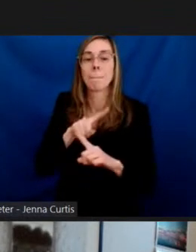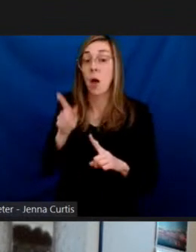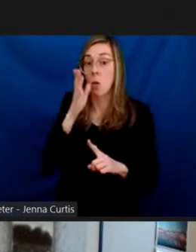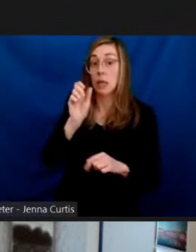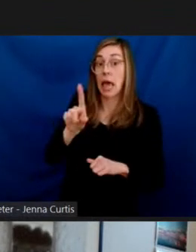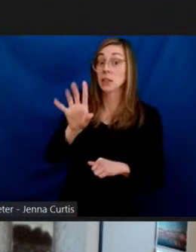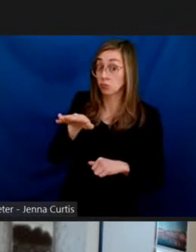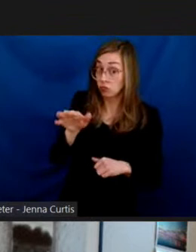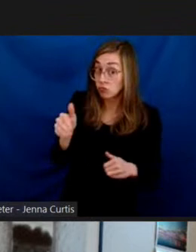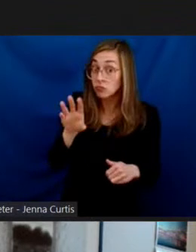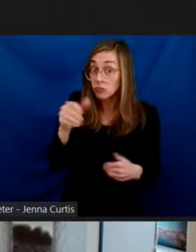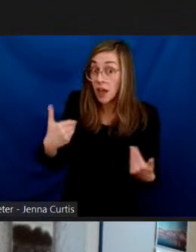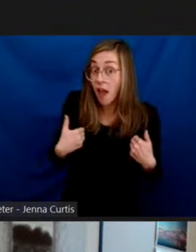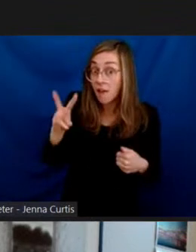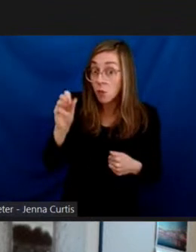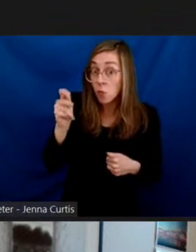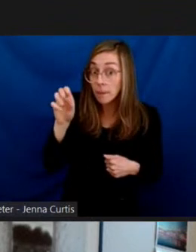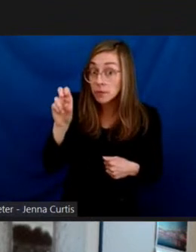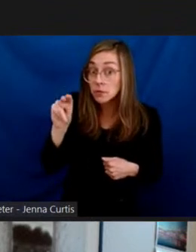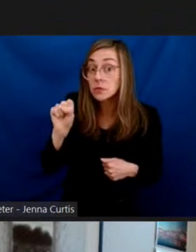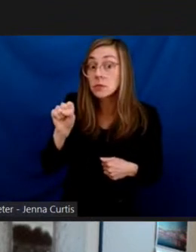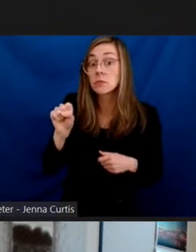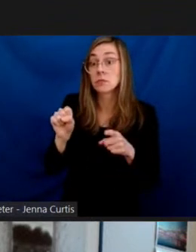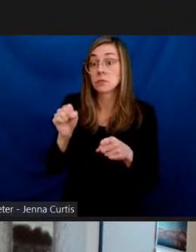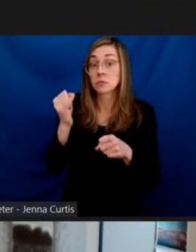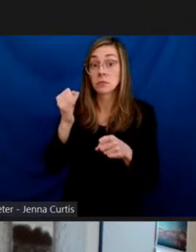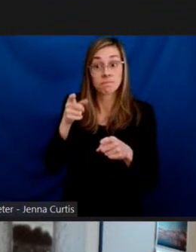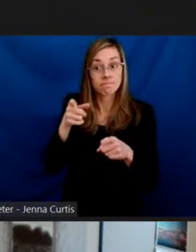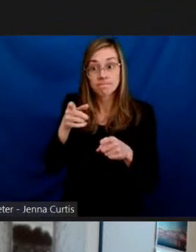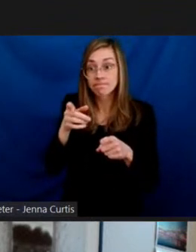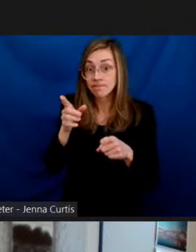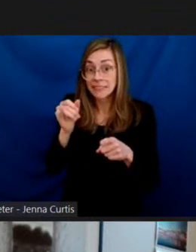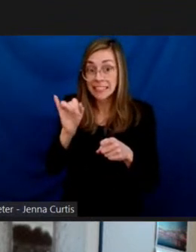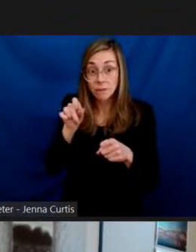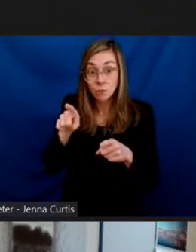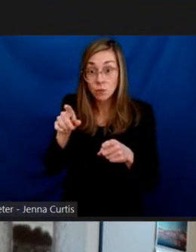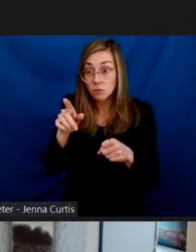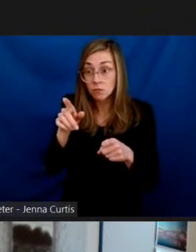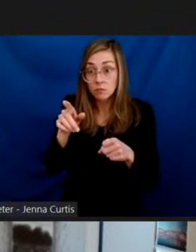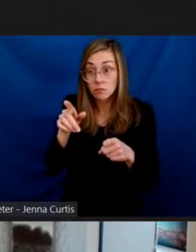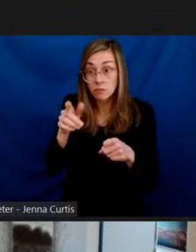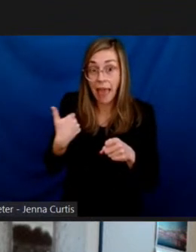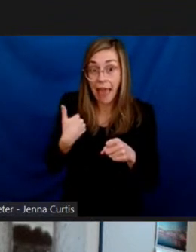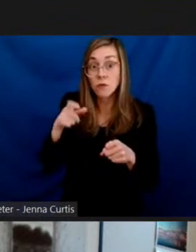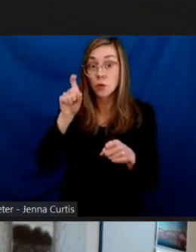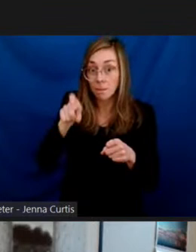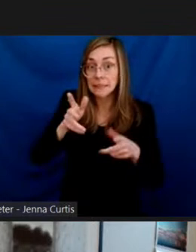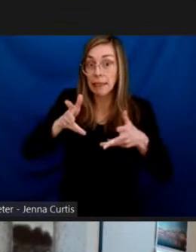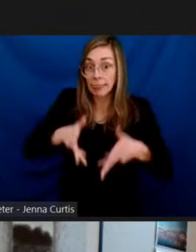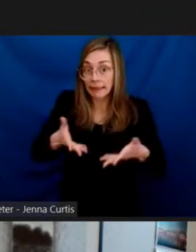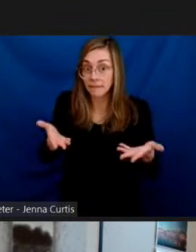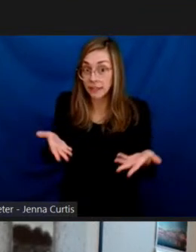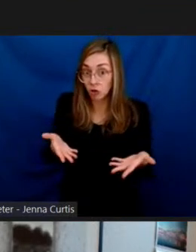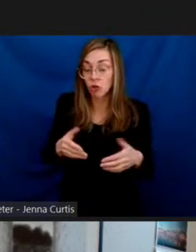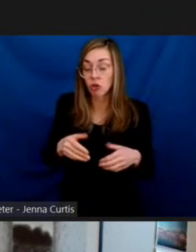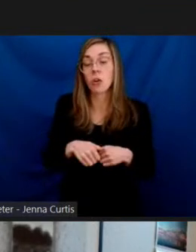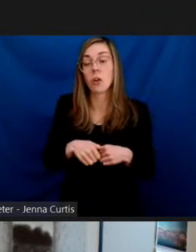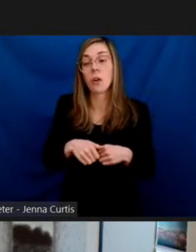So there can be penalties if people are found with weapons inside, but we're not really trying to kick people out